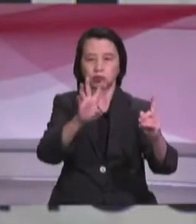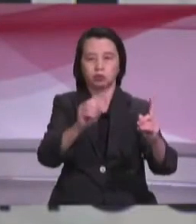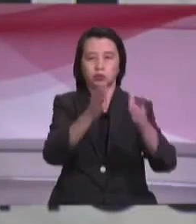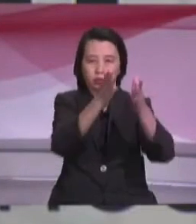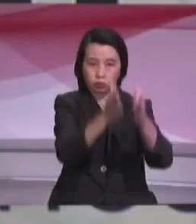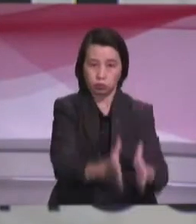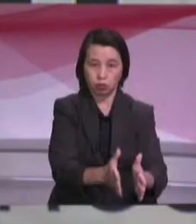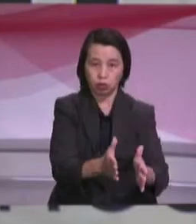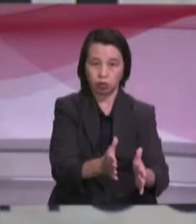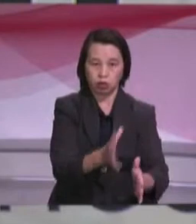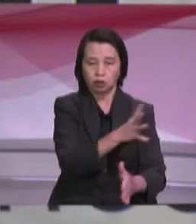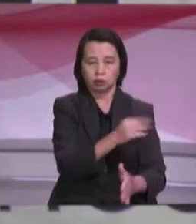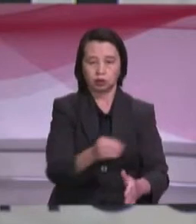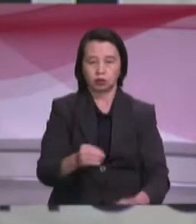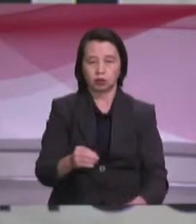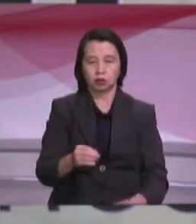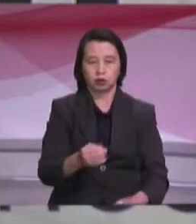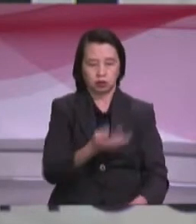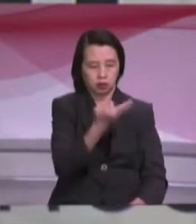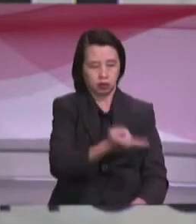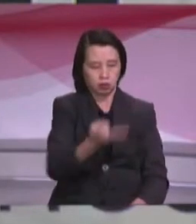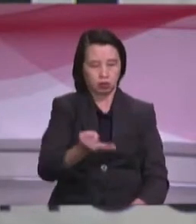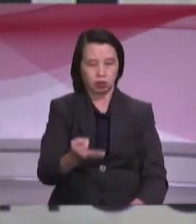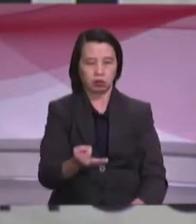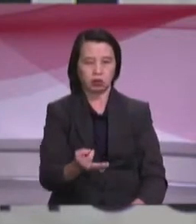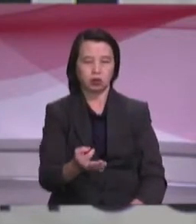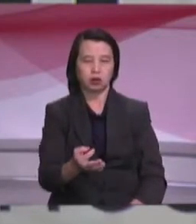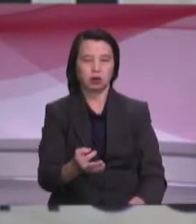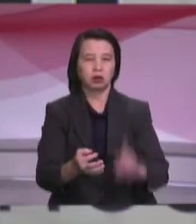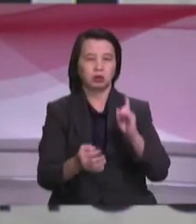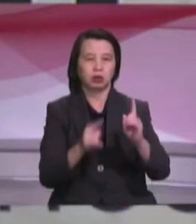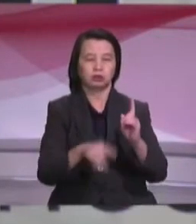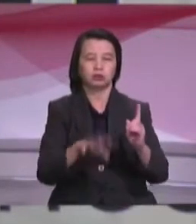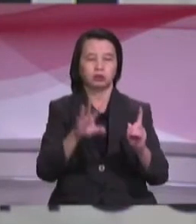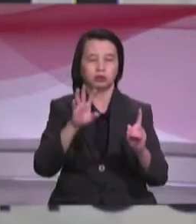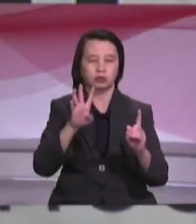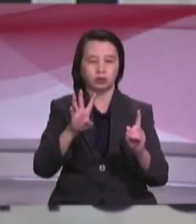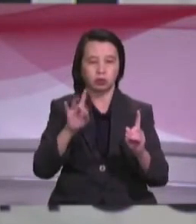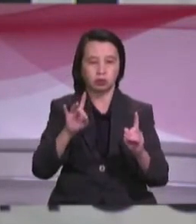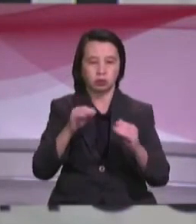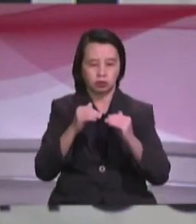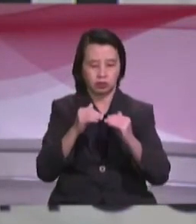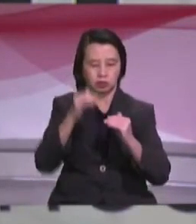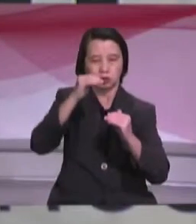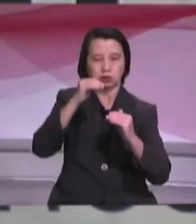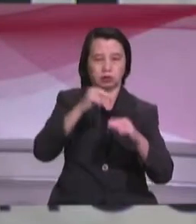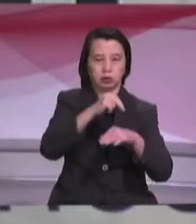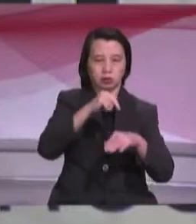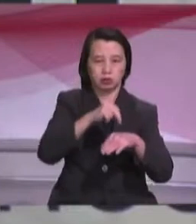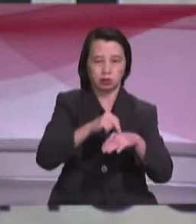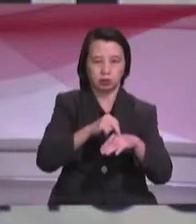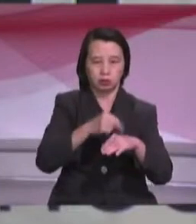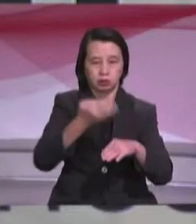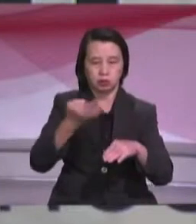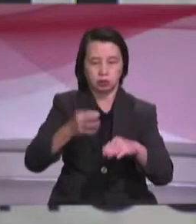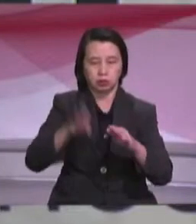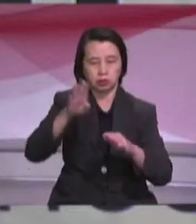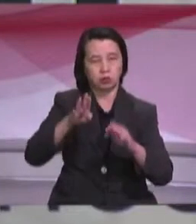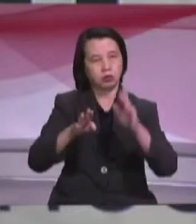individuals. And a post, and the fatality rate 1.48, slightly higher than the national fatality rate